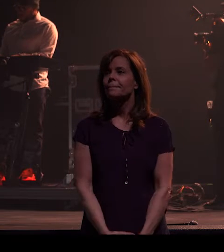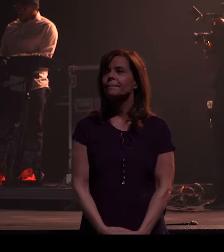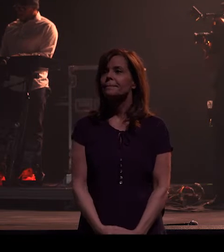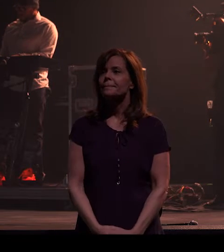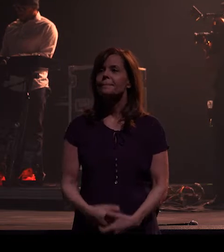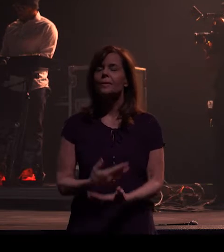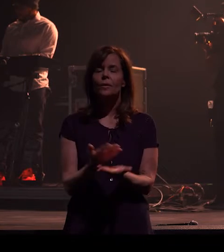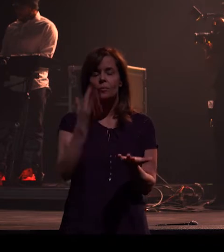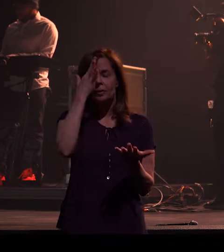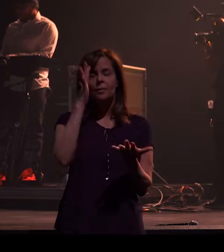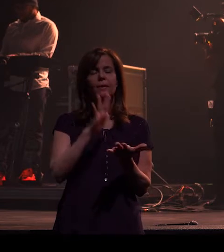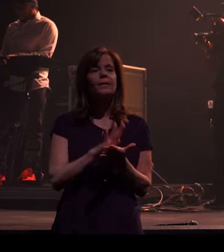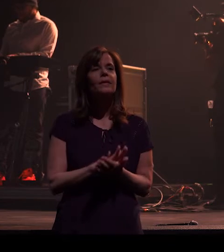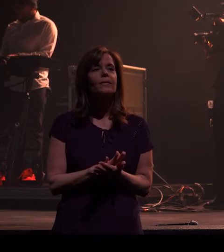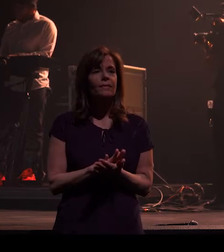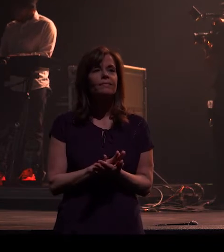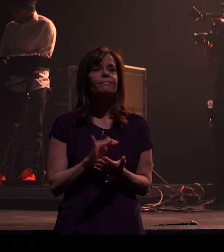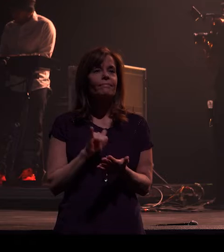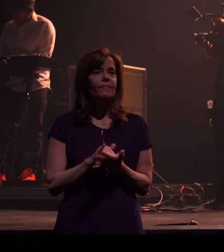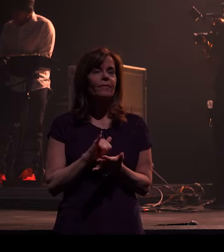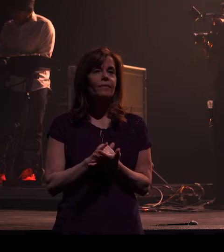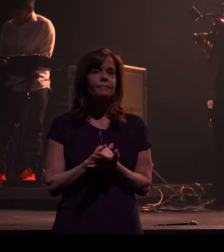And we believe that today.